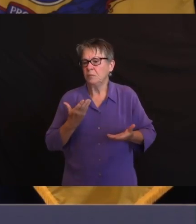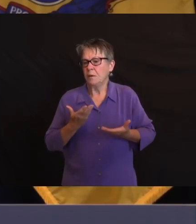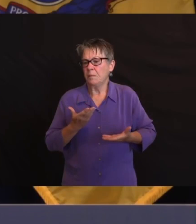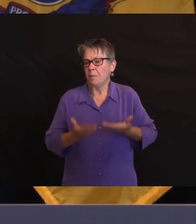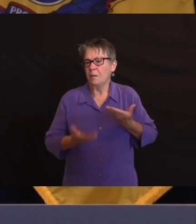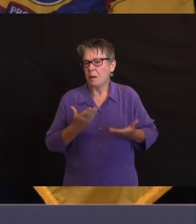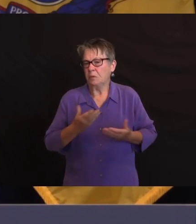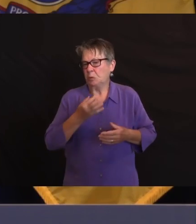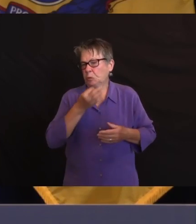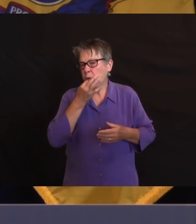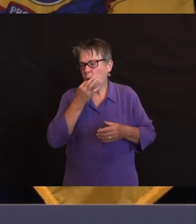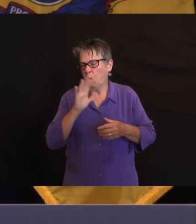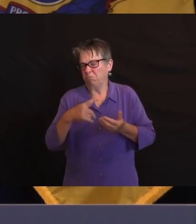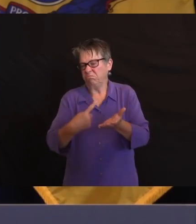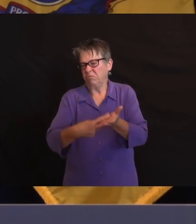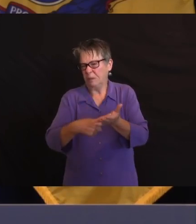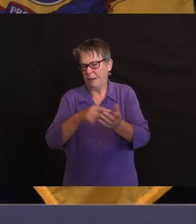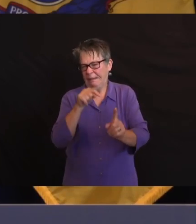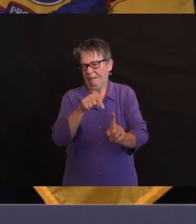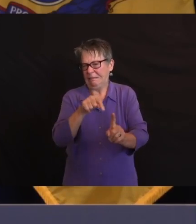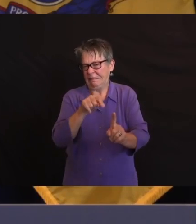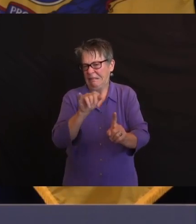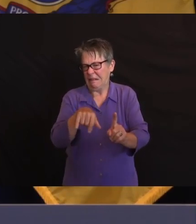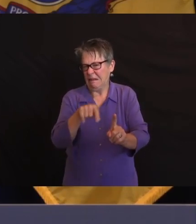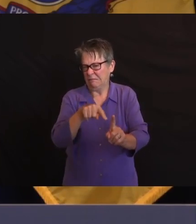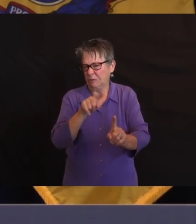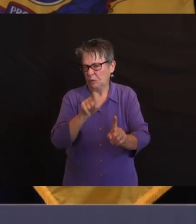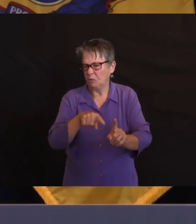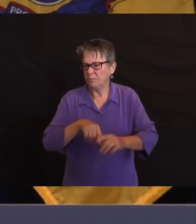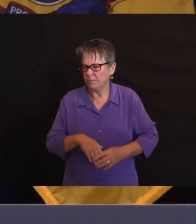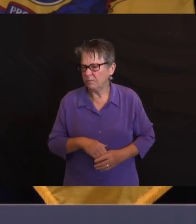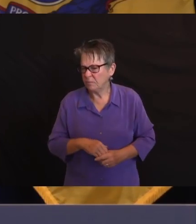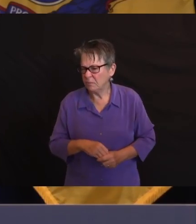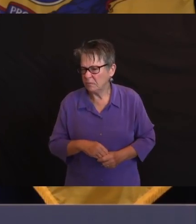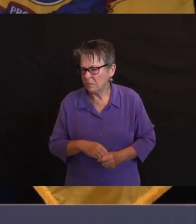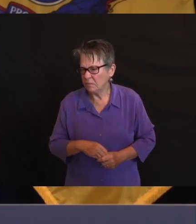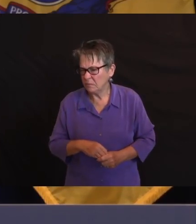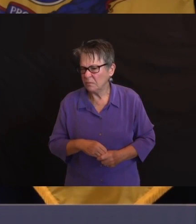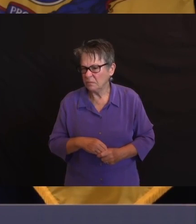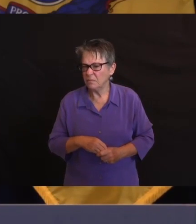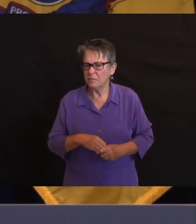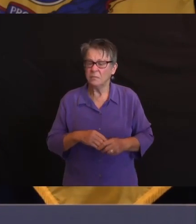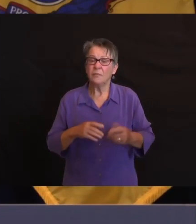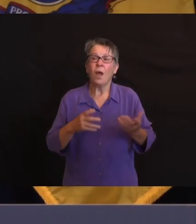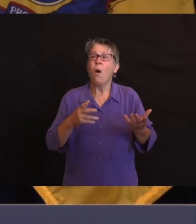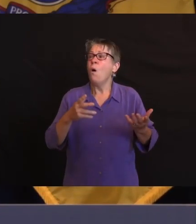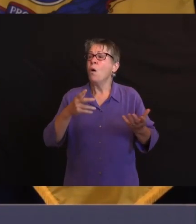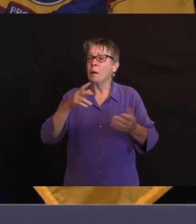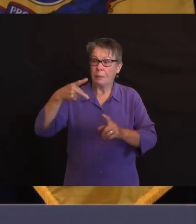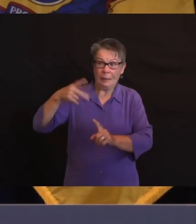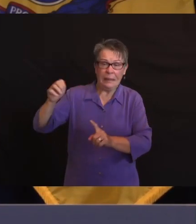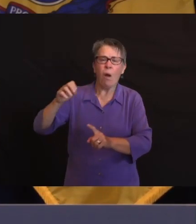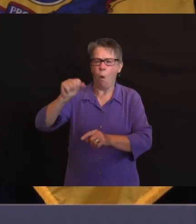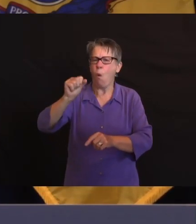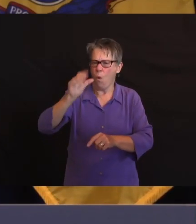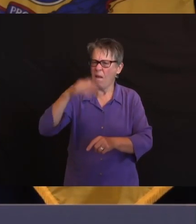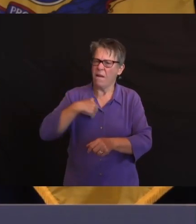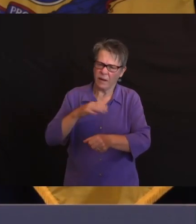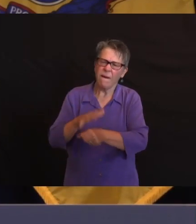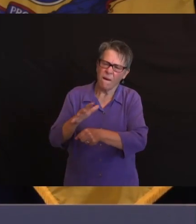press conferences. But the answer is yes on PPE. That's part of the big reason why we're building the stockpile that we're building. But